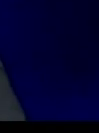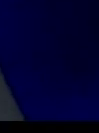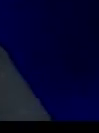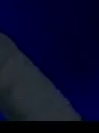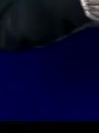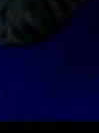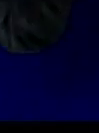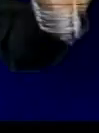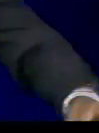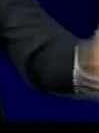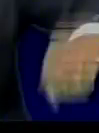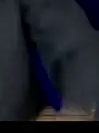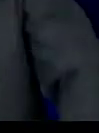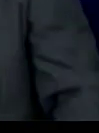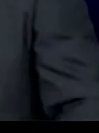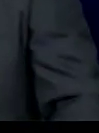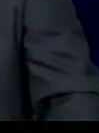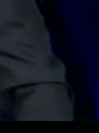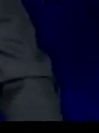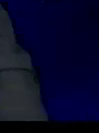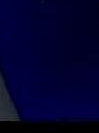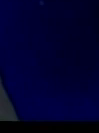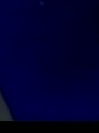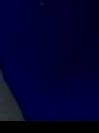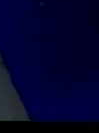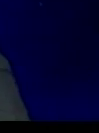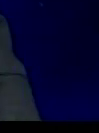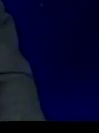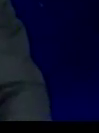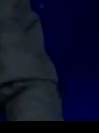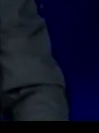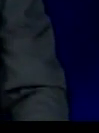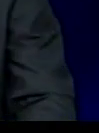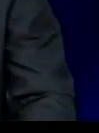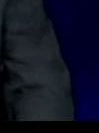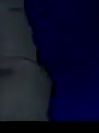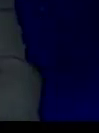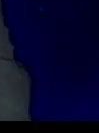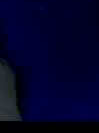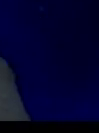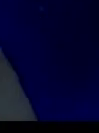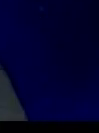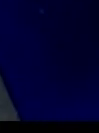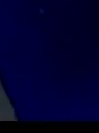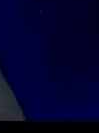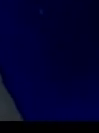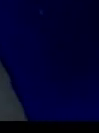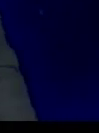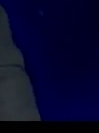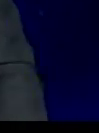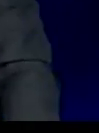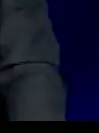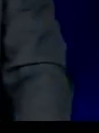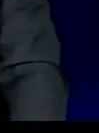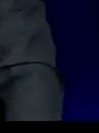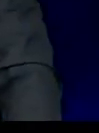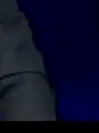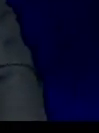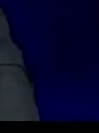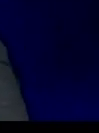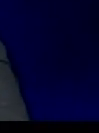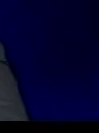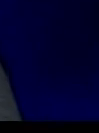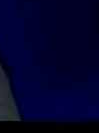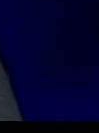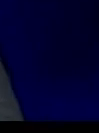pray. Evil forces will be destroyed today. Open your mouth and call upon the name of the Lord. The Lord is going to visit you today in the